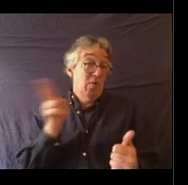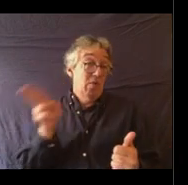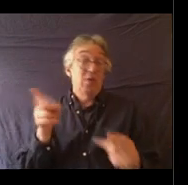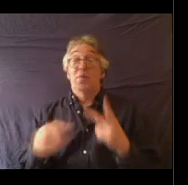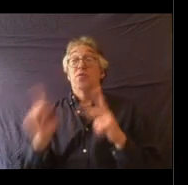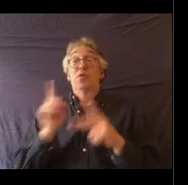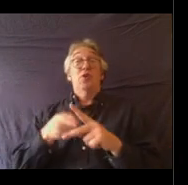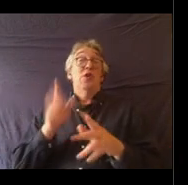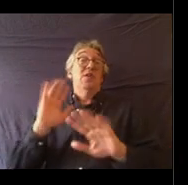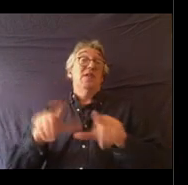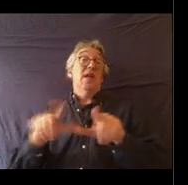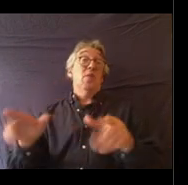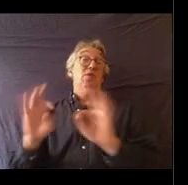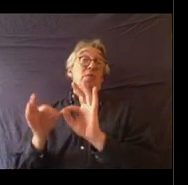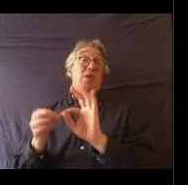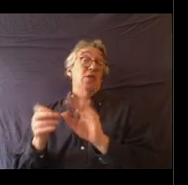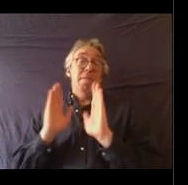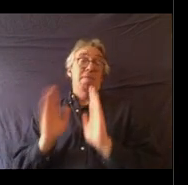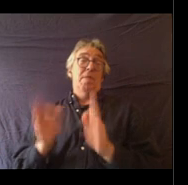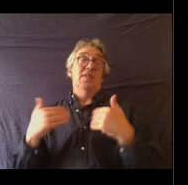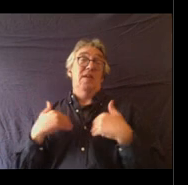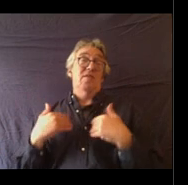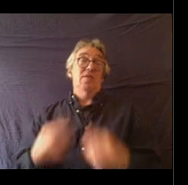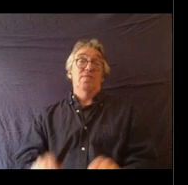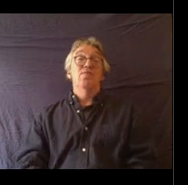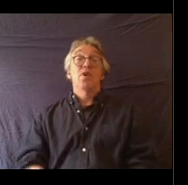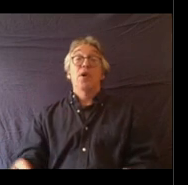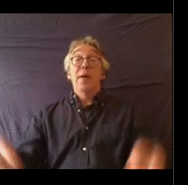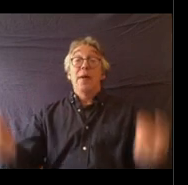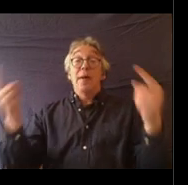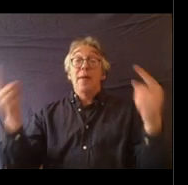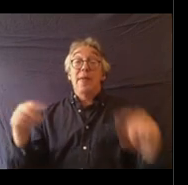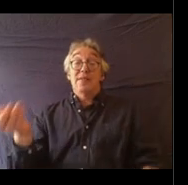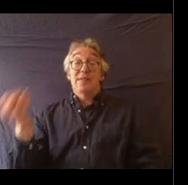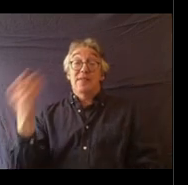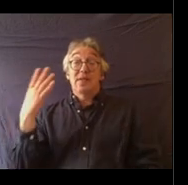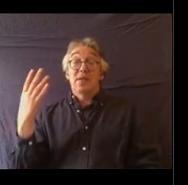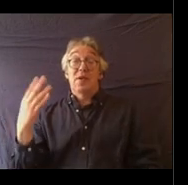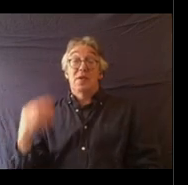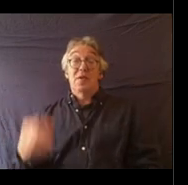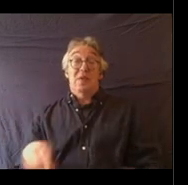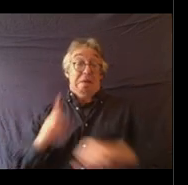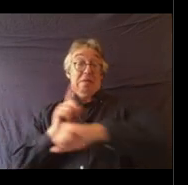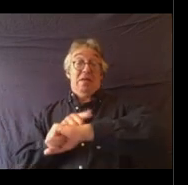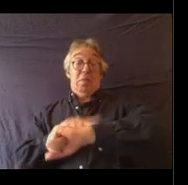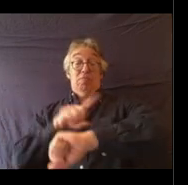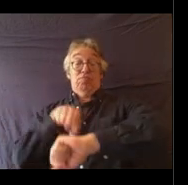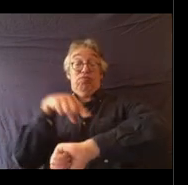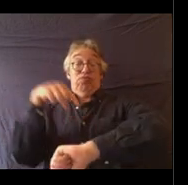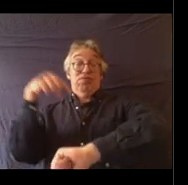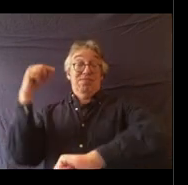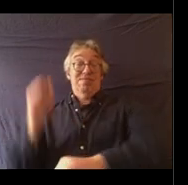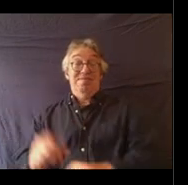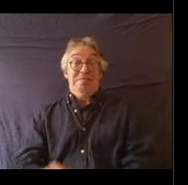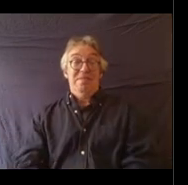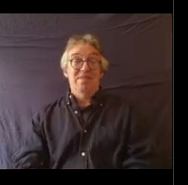language interpretation. Next slide. I will try to speed up as we are reaching to our end, and we want to allow